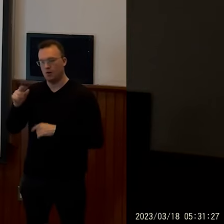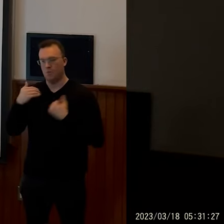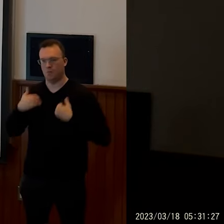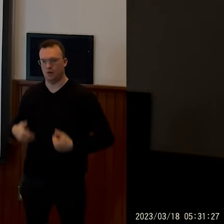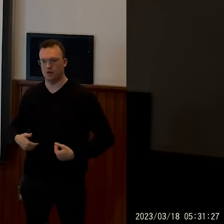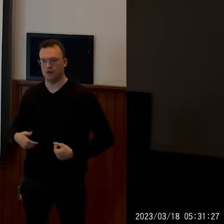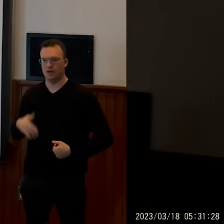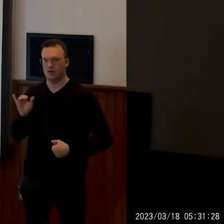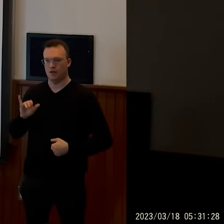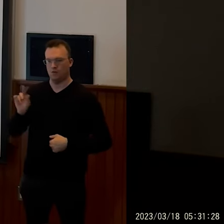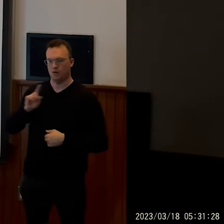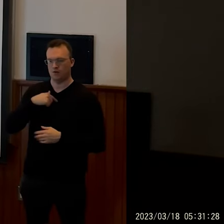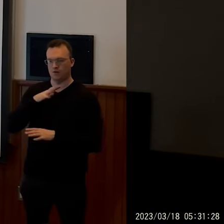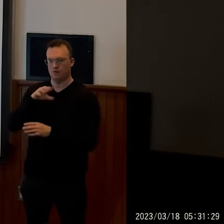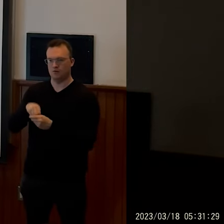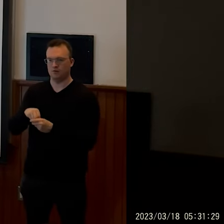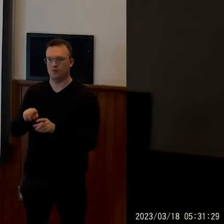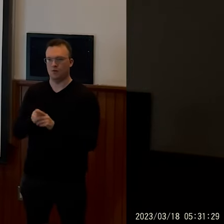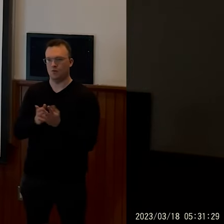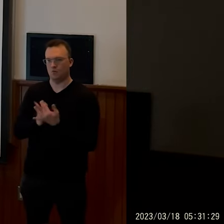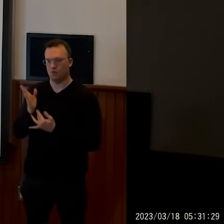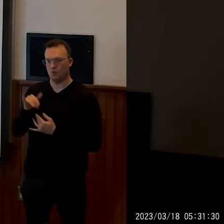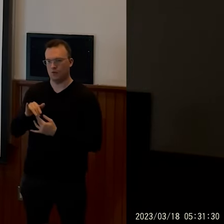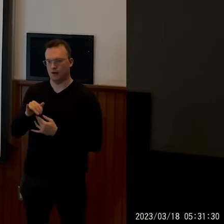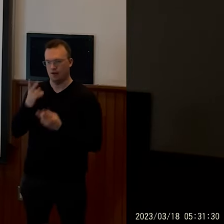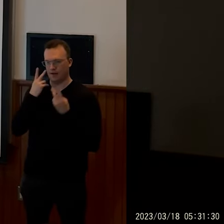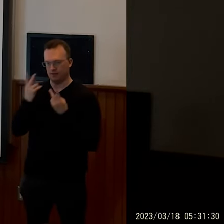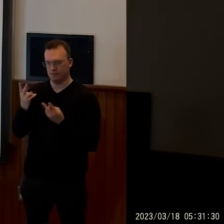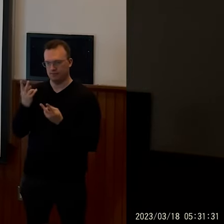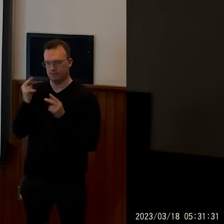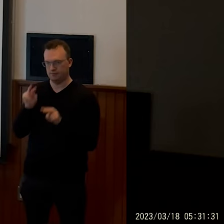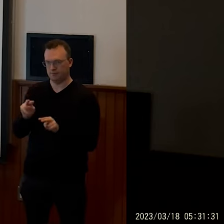where I come in and through the lens of queer.